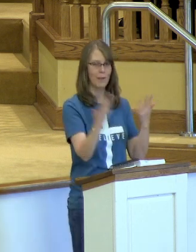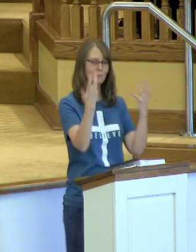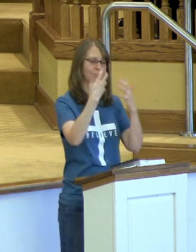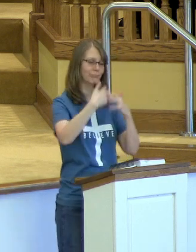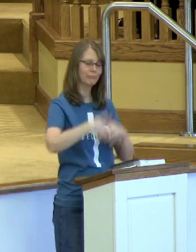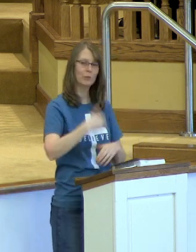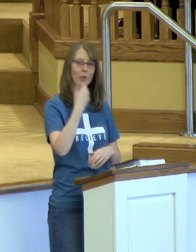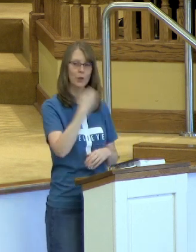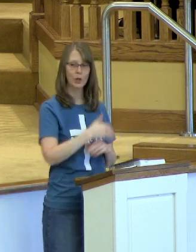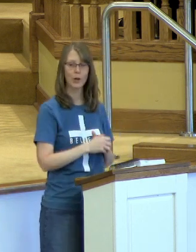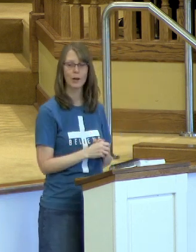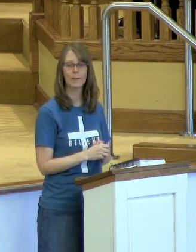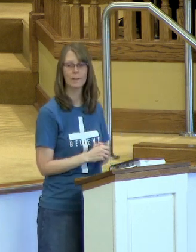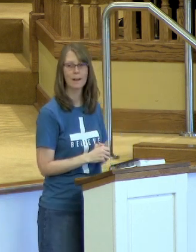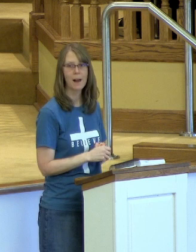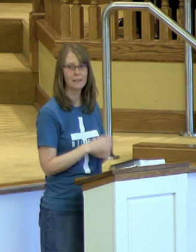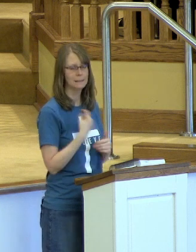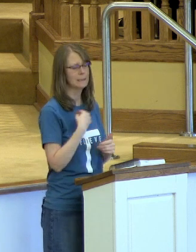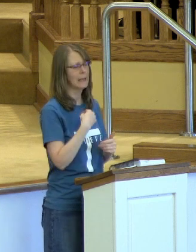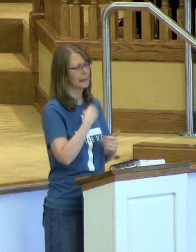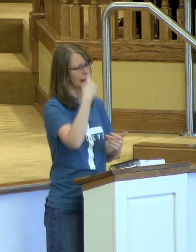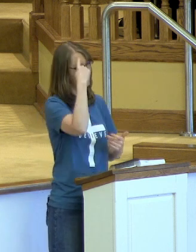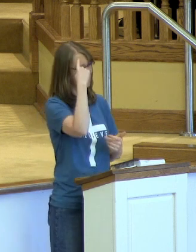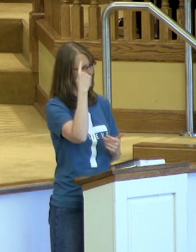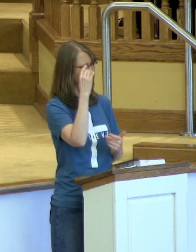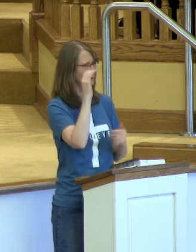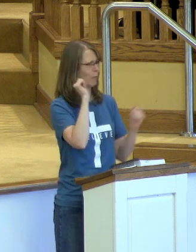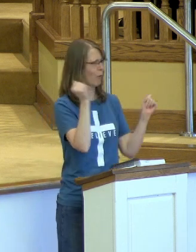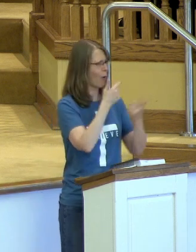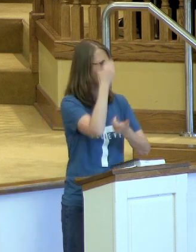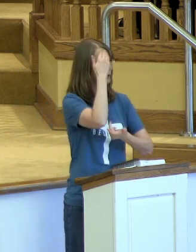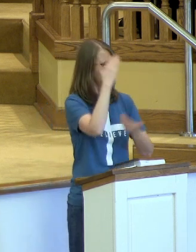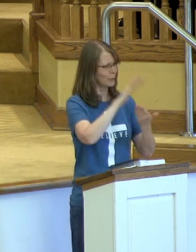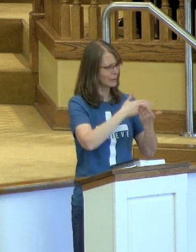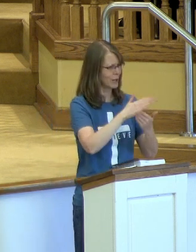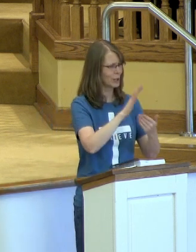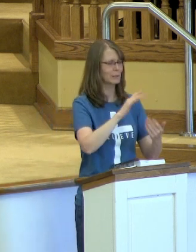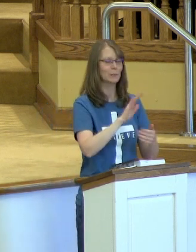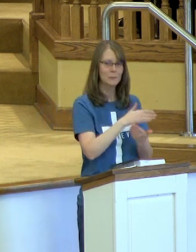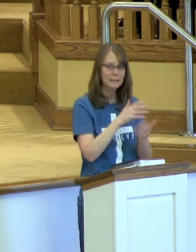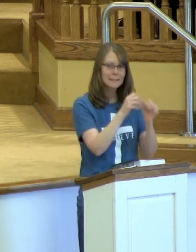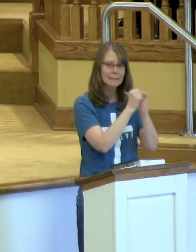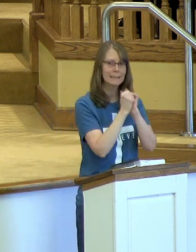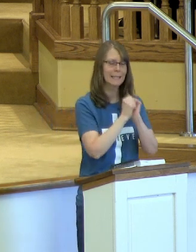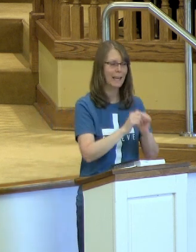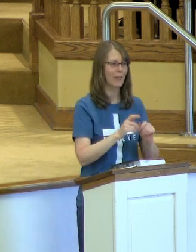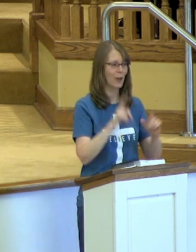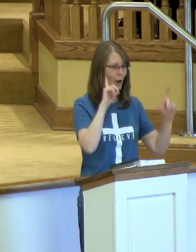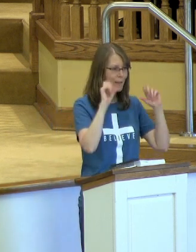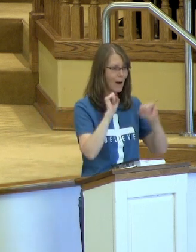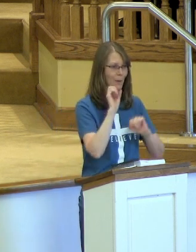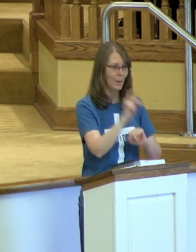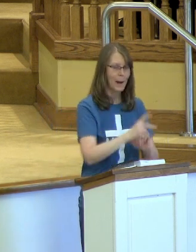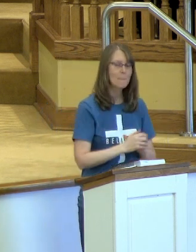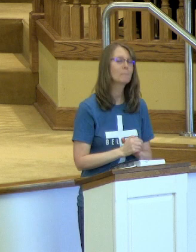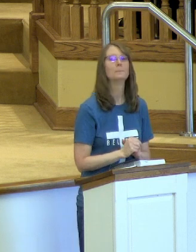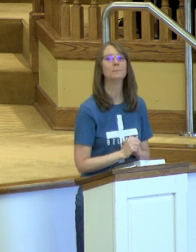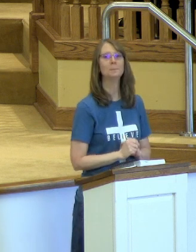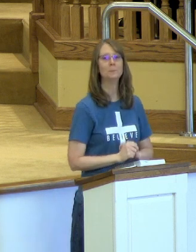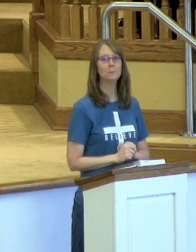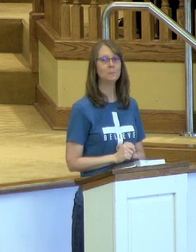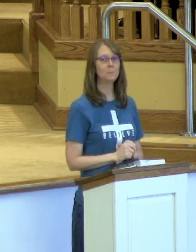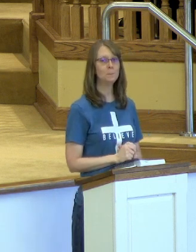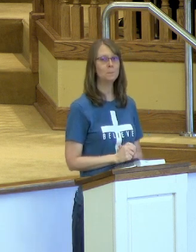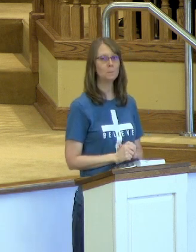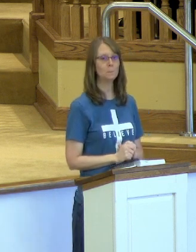newer ones, we haven't done it in a while, but I think we got it. We're familiar with it, so let's sing it out if we do know it. Let's sing it out now. Here we go.